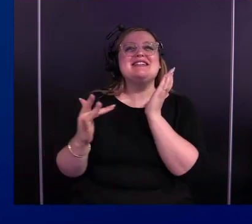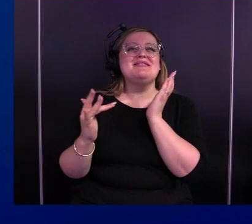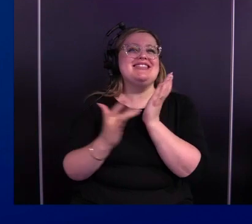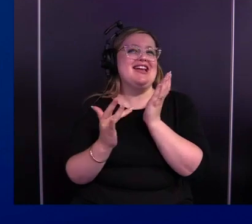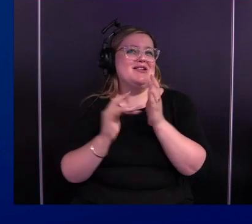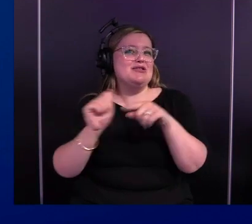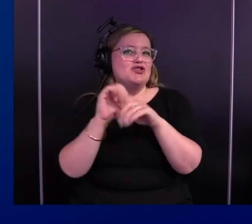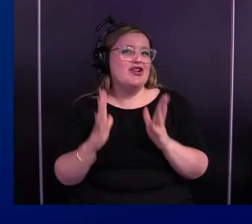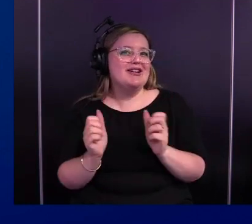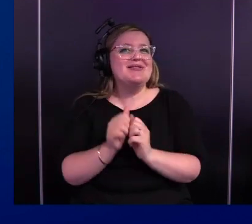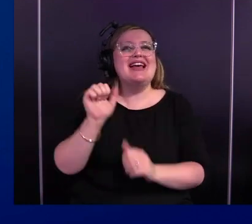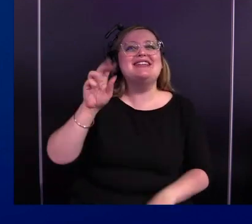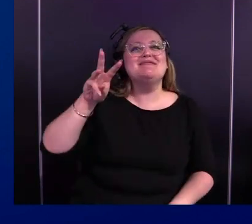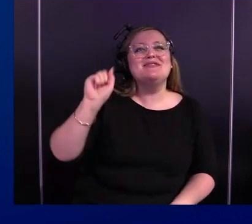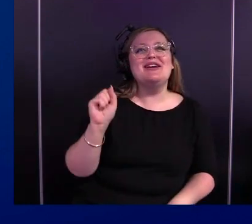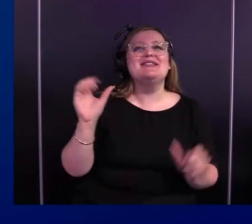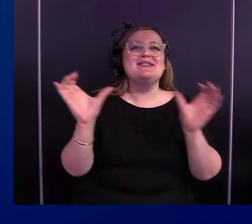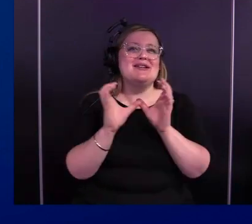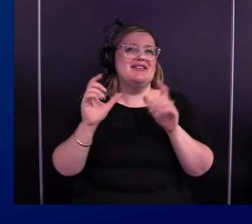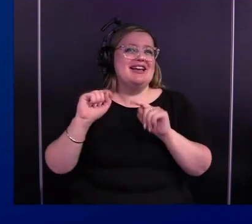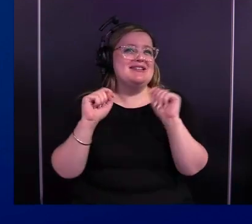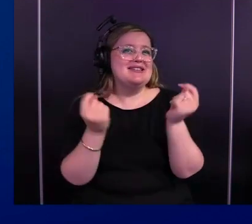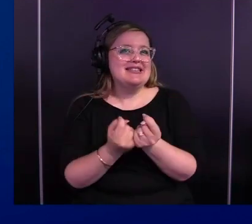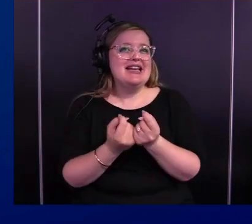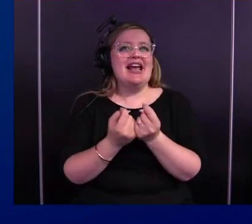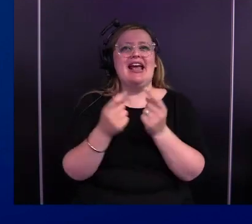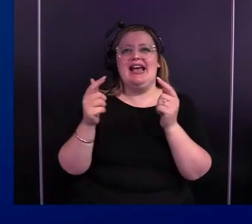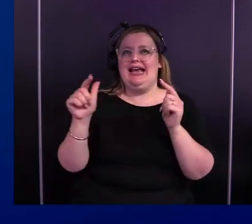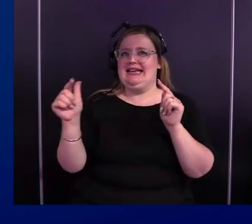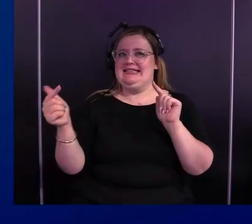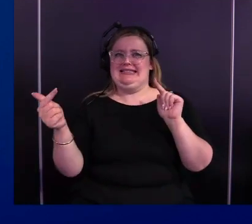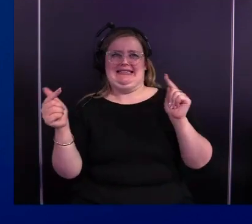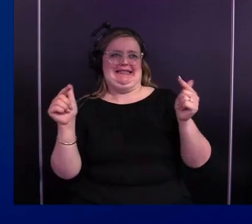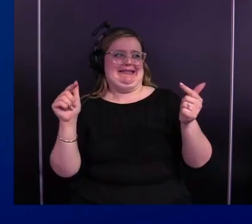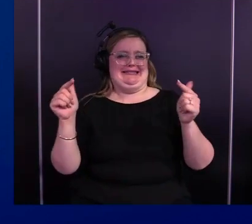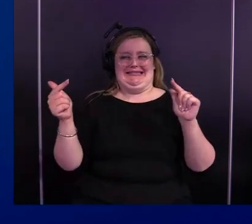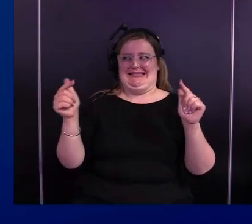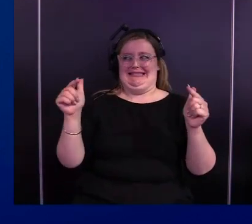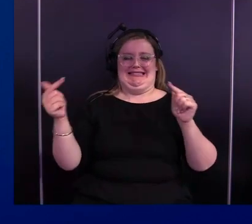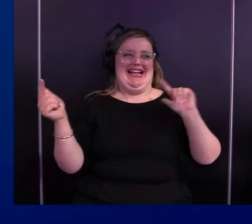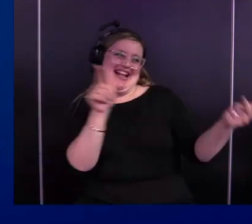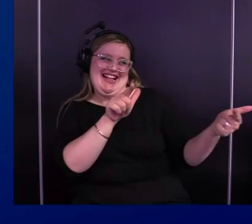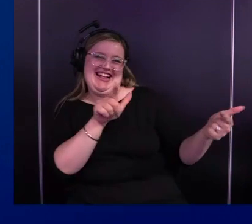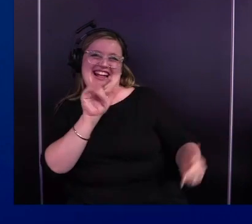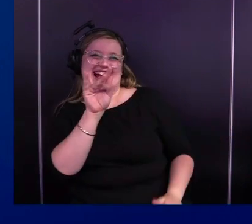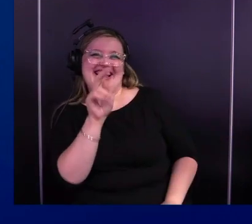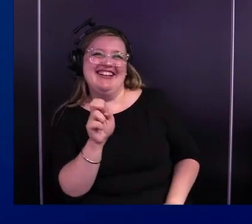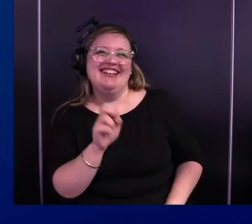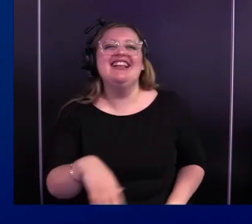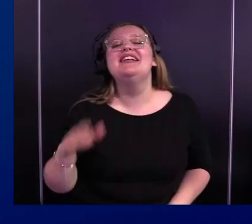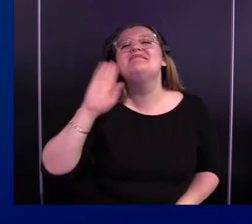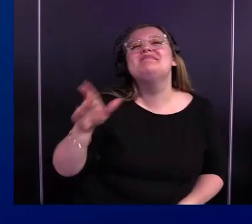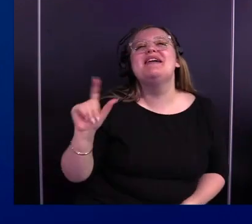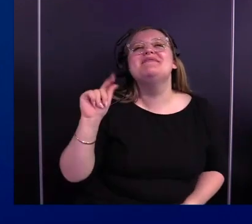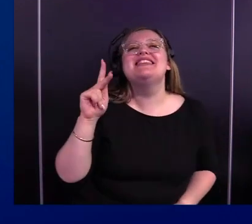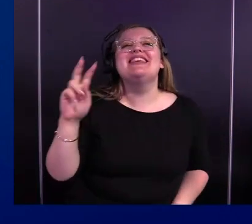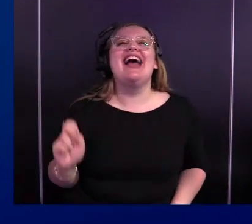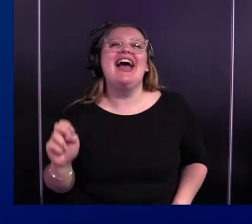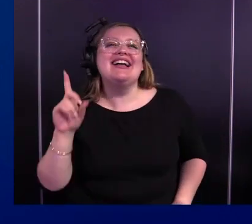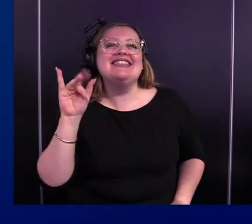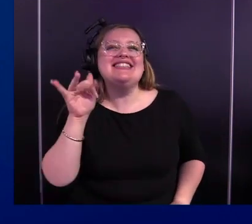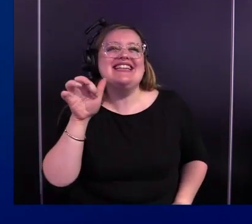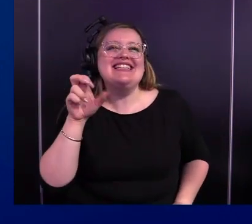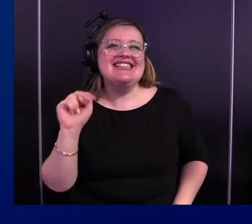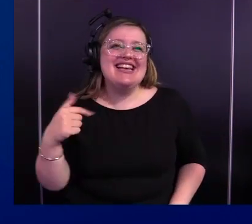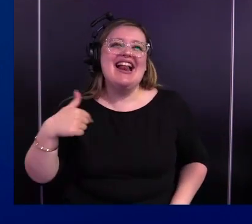Team, and I'll hand the mic over to Eeny, Meeny, Miny, Mo, Kyle. Hey, I'm Kyle Dickinson. I'm your neighborhood-friendly